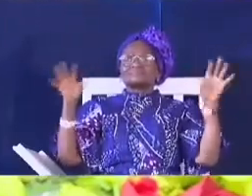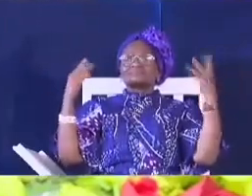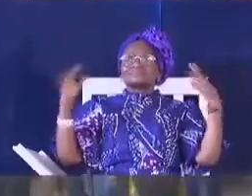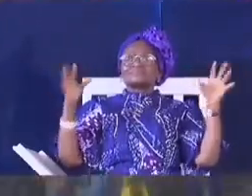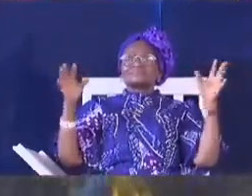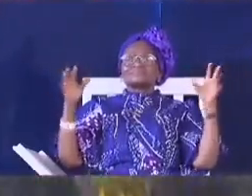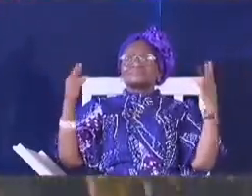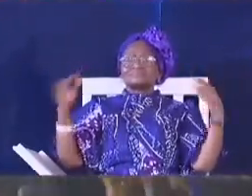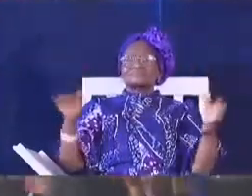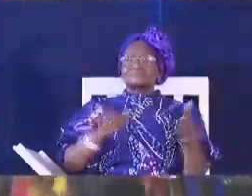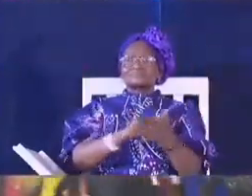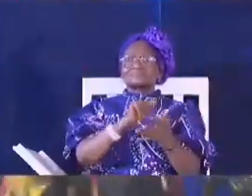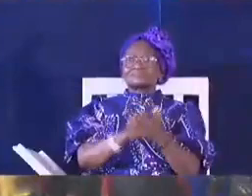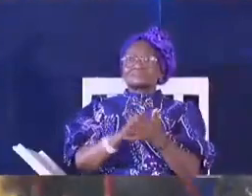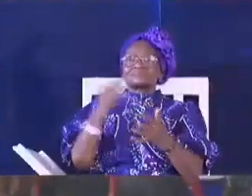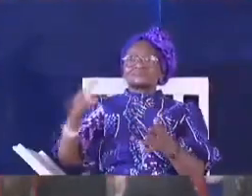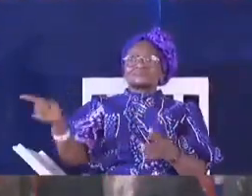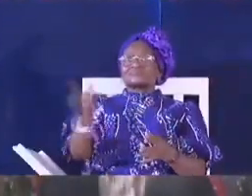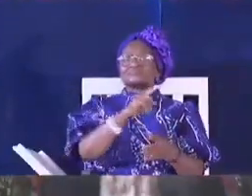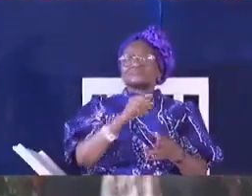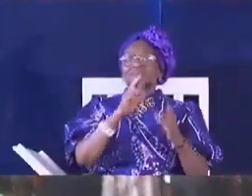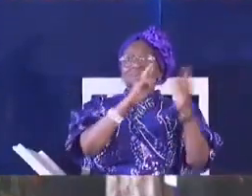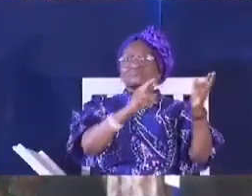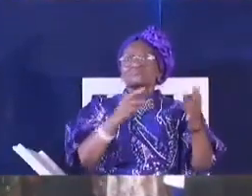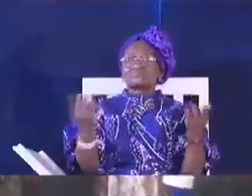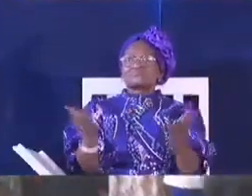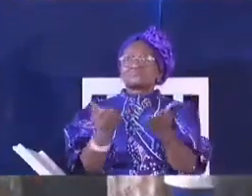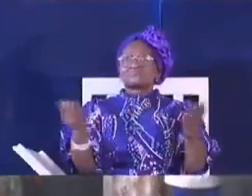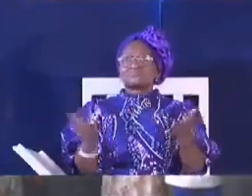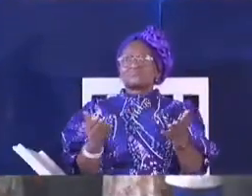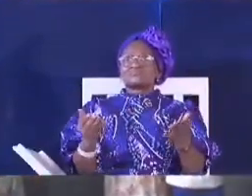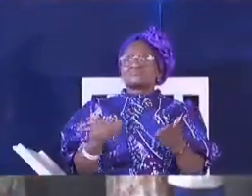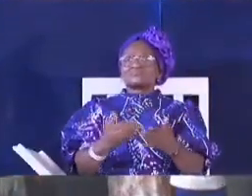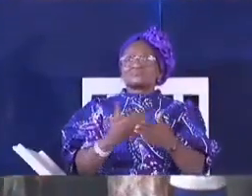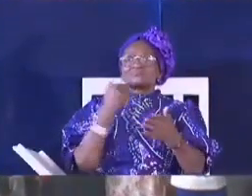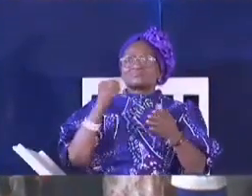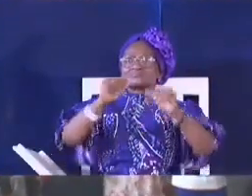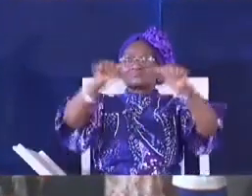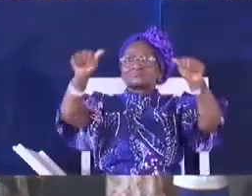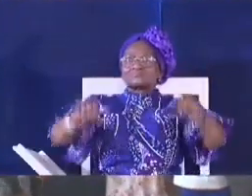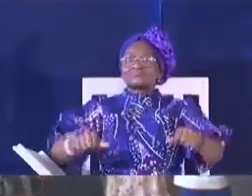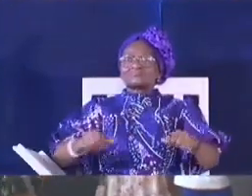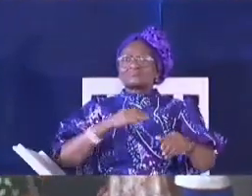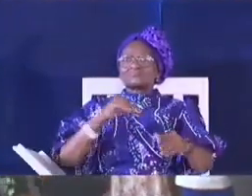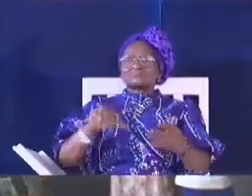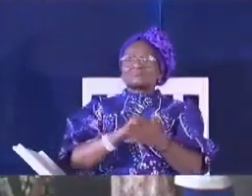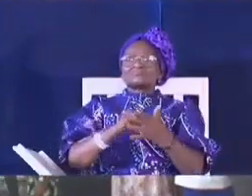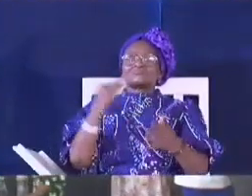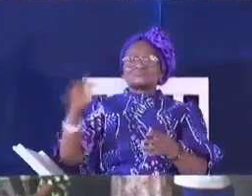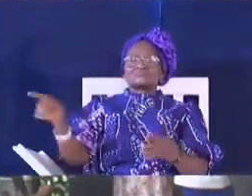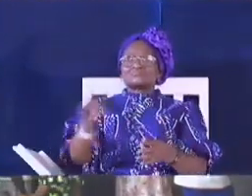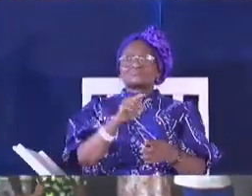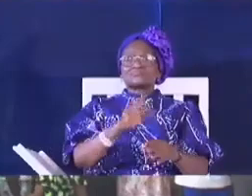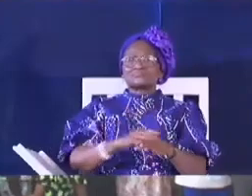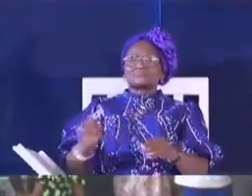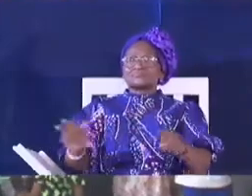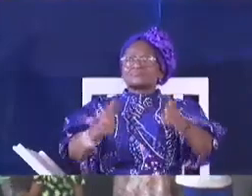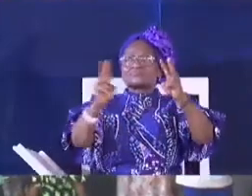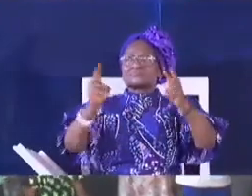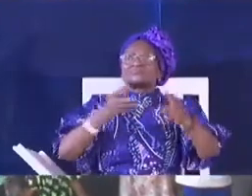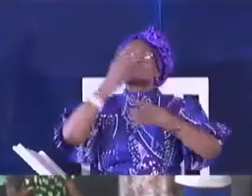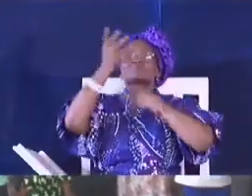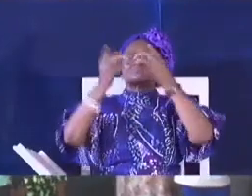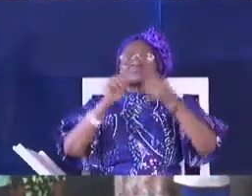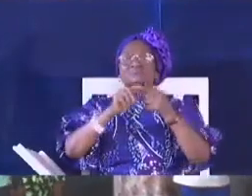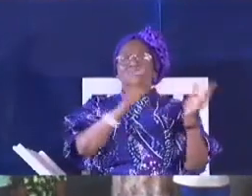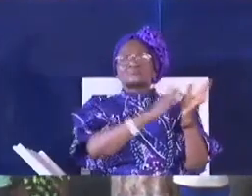Okay, those of you already here and before the altar, and those of you who are on the way, cry to Jesus